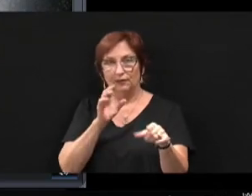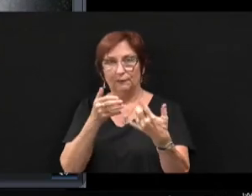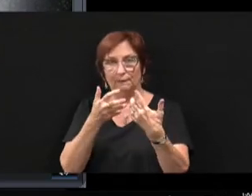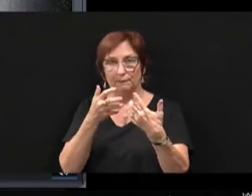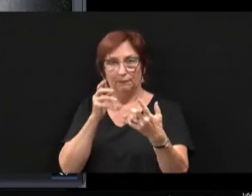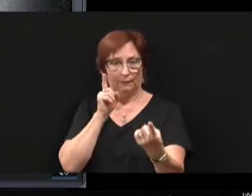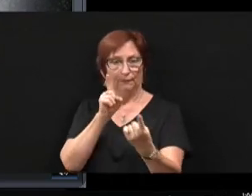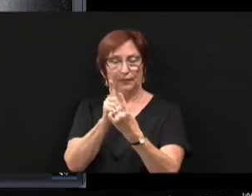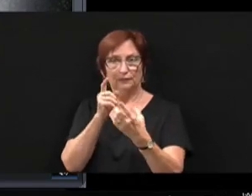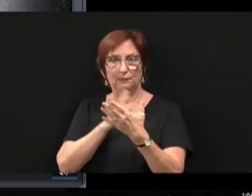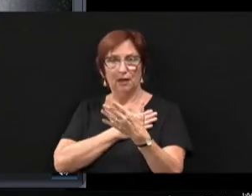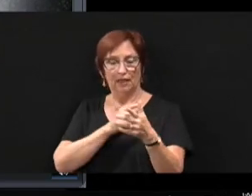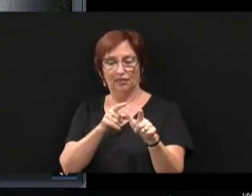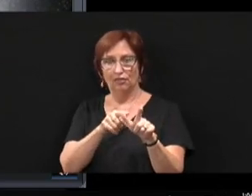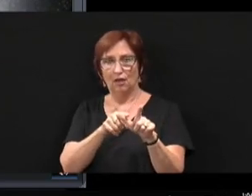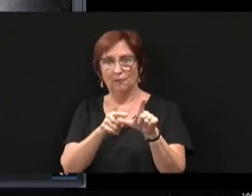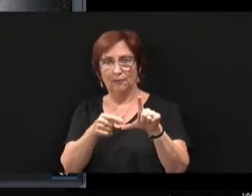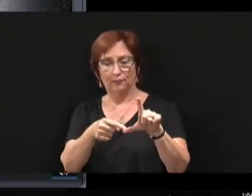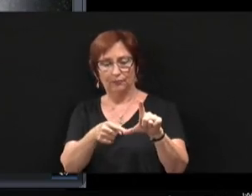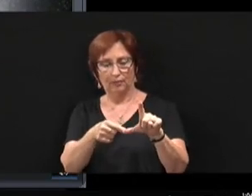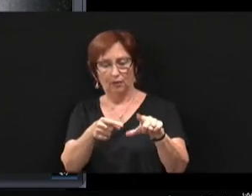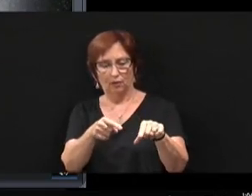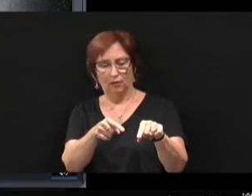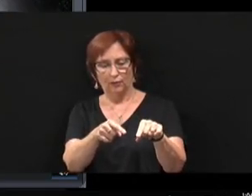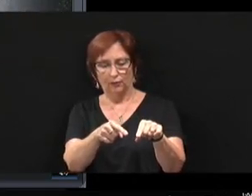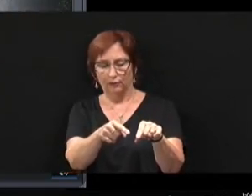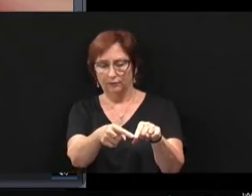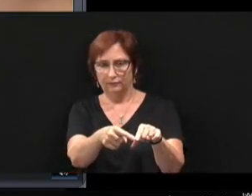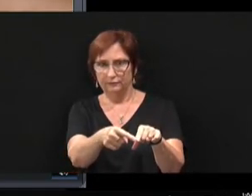a B. So we call that the B.